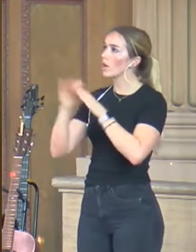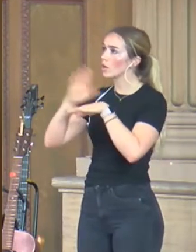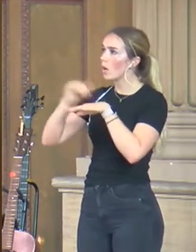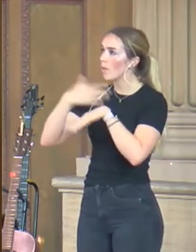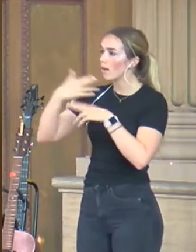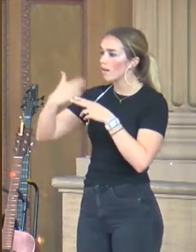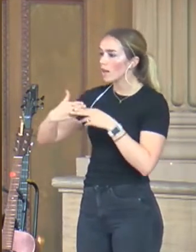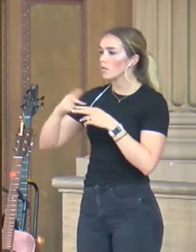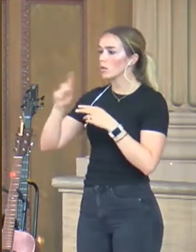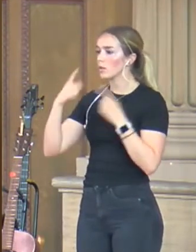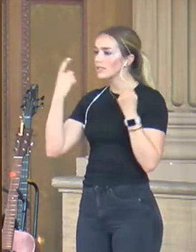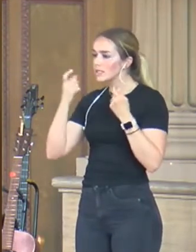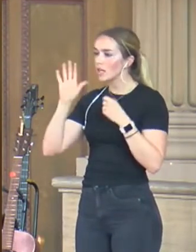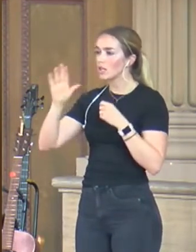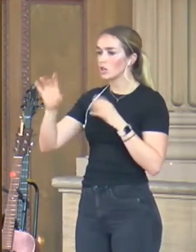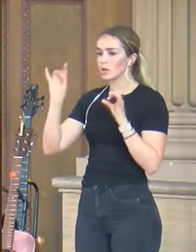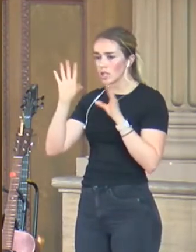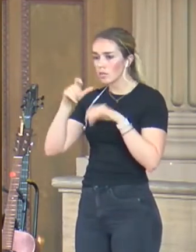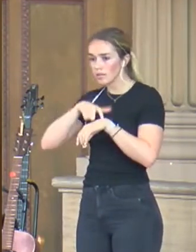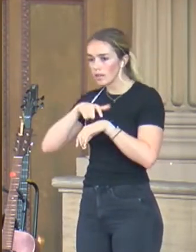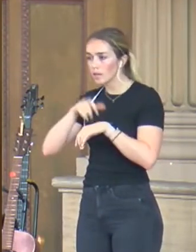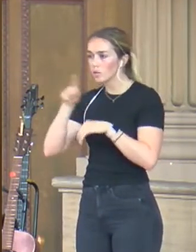Cry to me in your sin and in your misery.